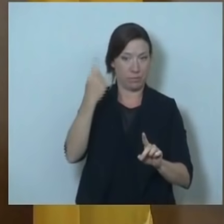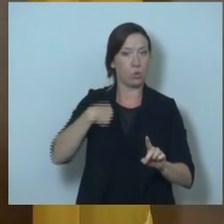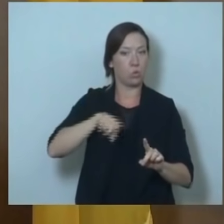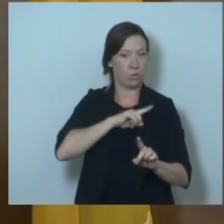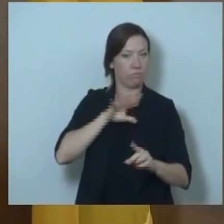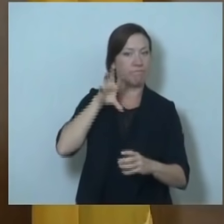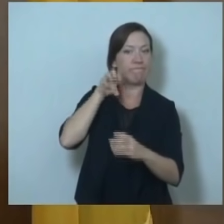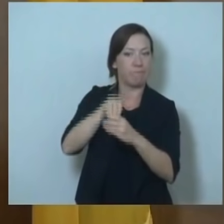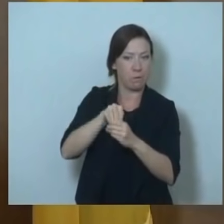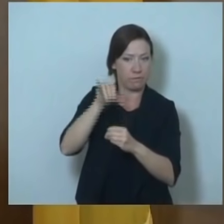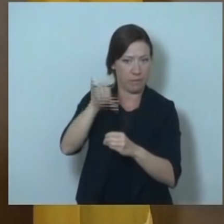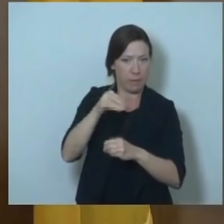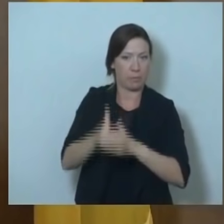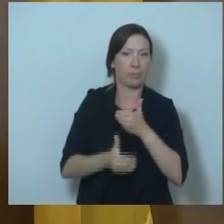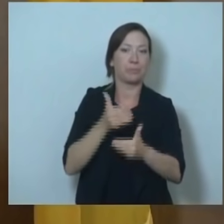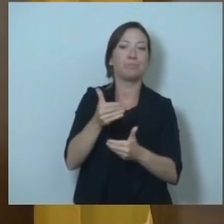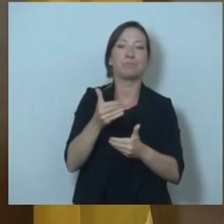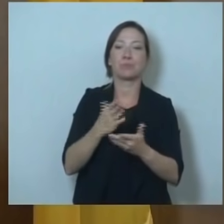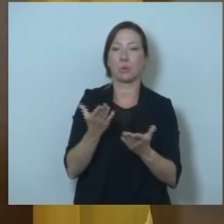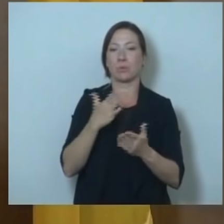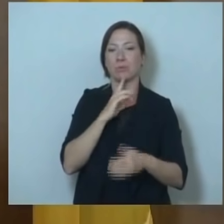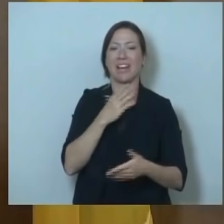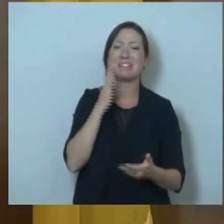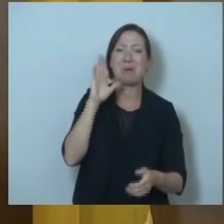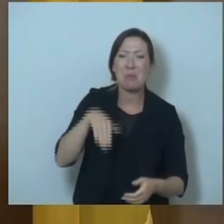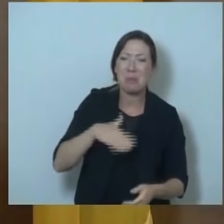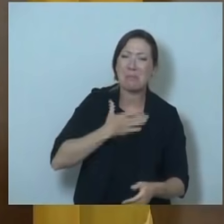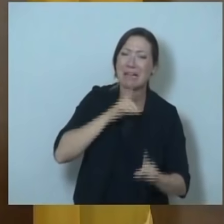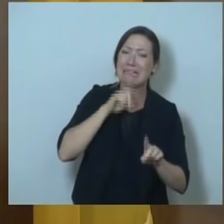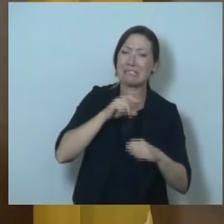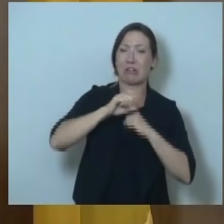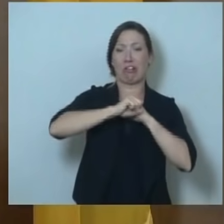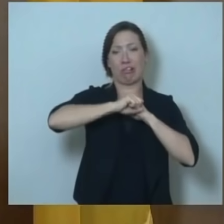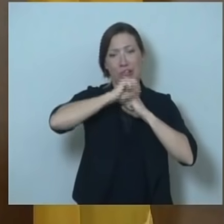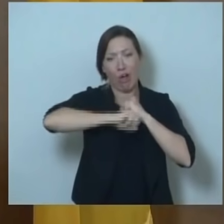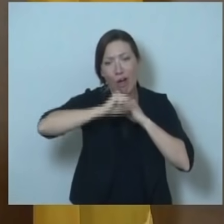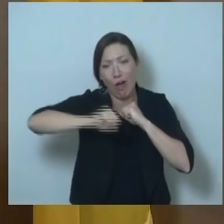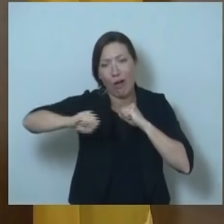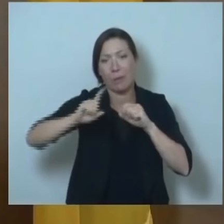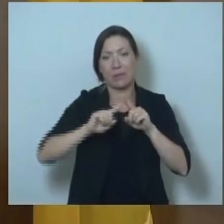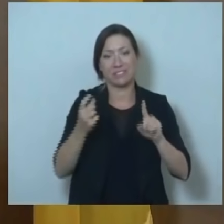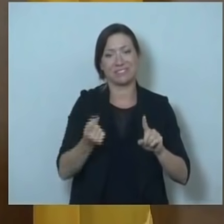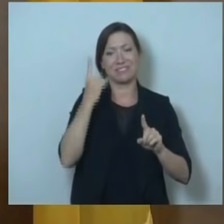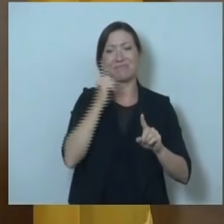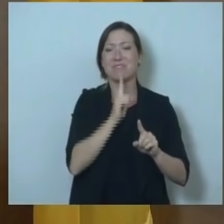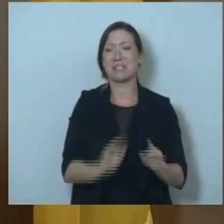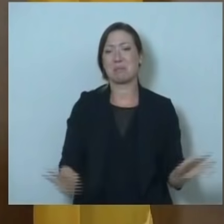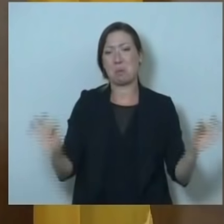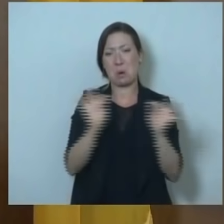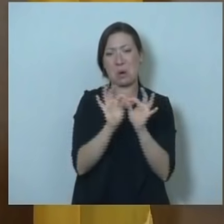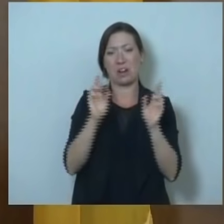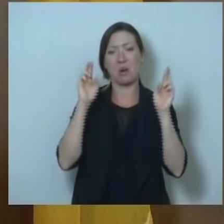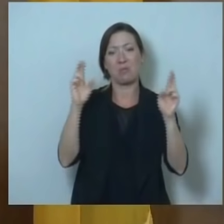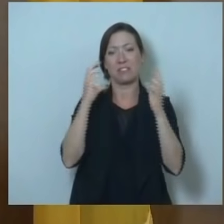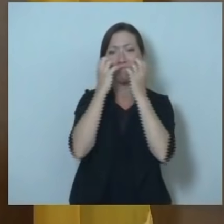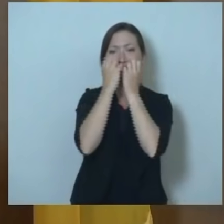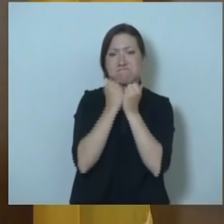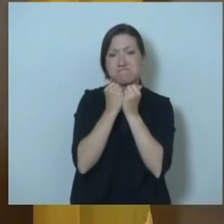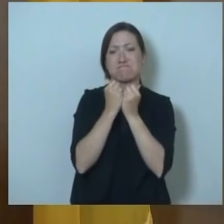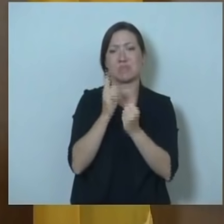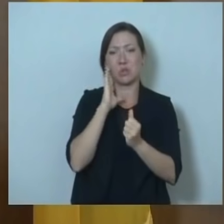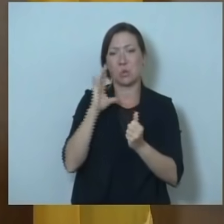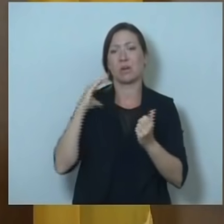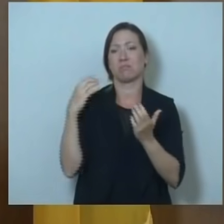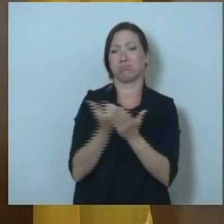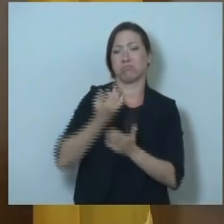in. So I appreciate that. I know these are long, but they're so important, and I hope they're valuable to you. They are